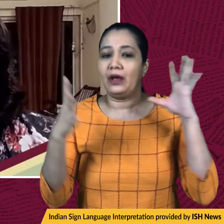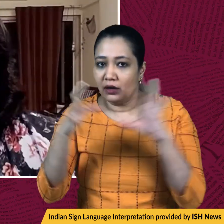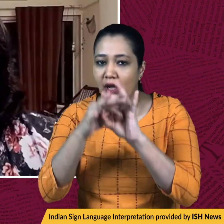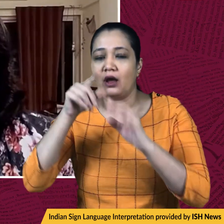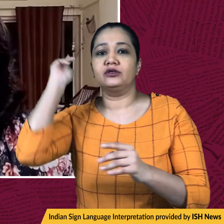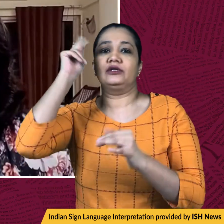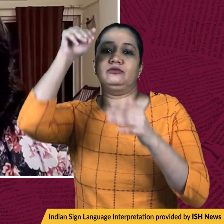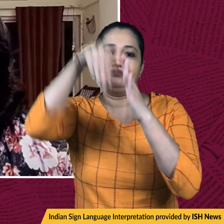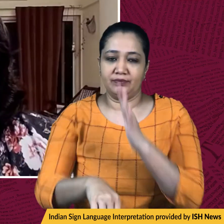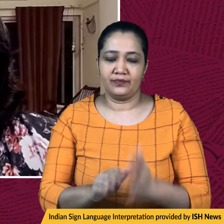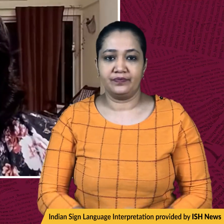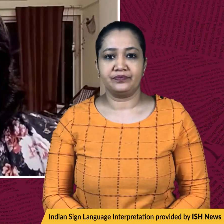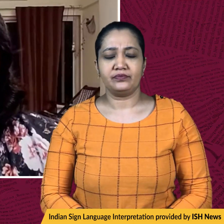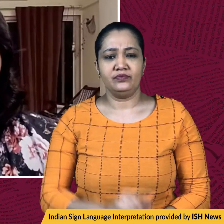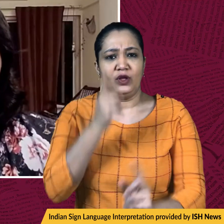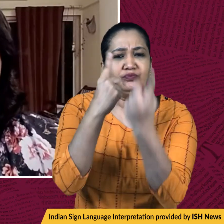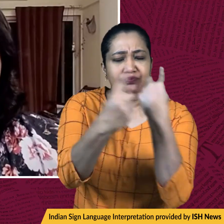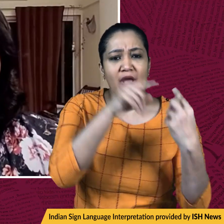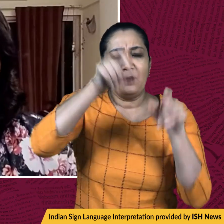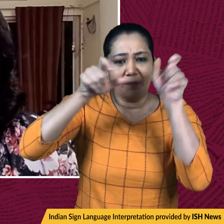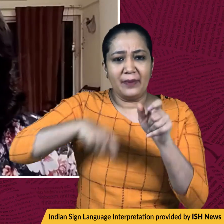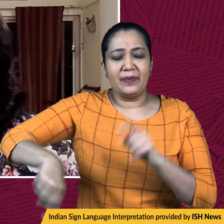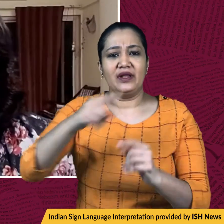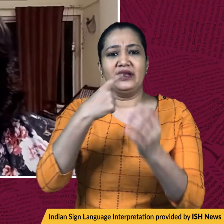in this movie should be seen as an artist's choice.